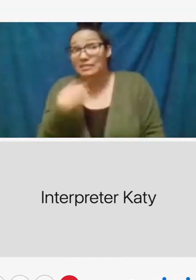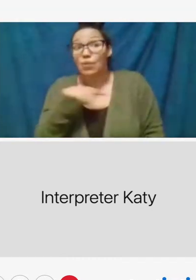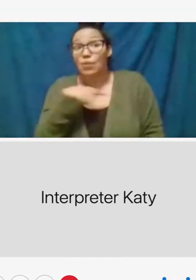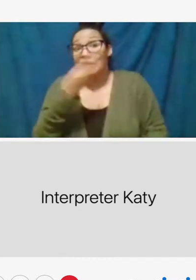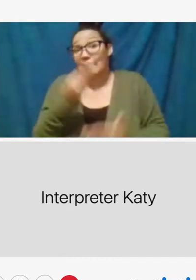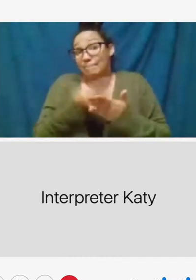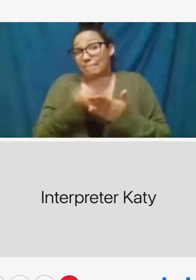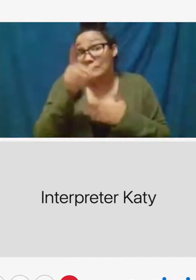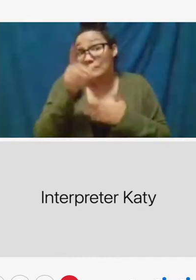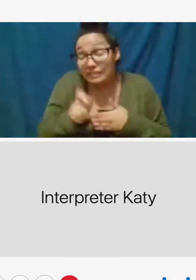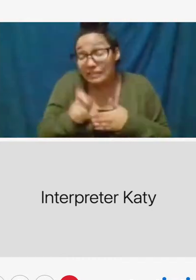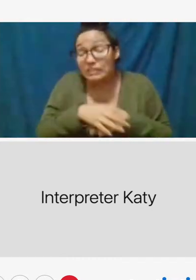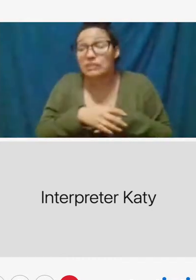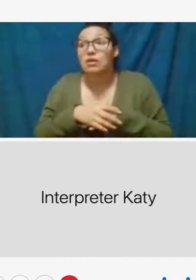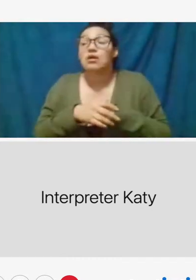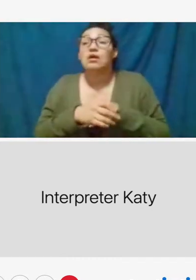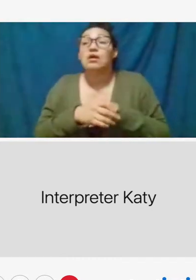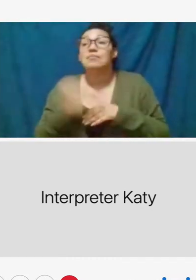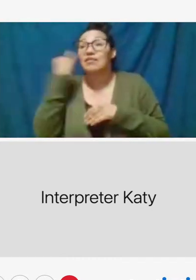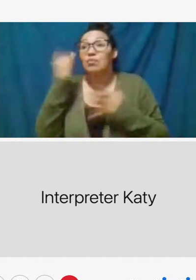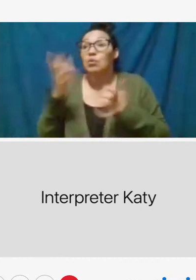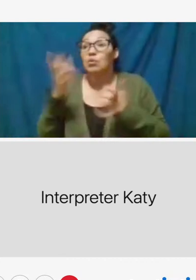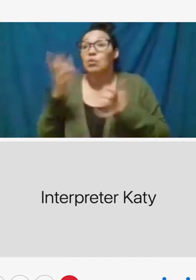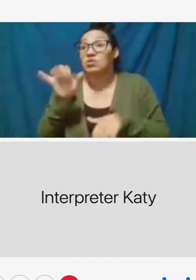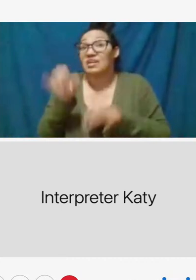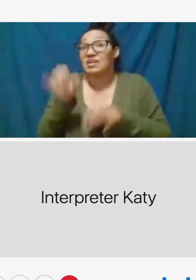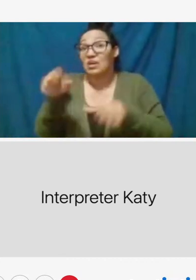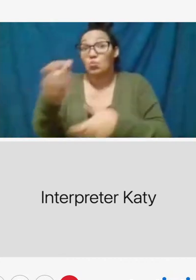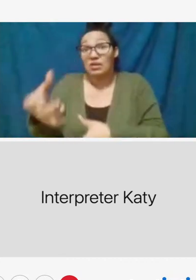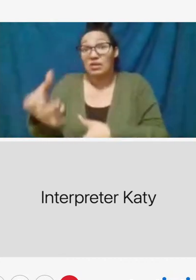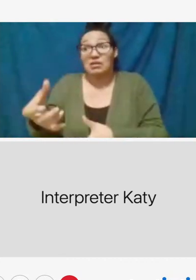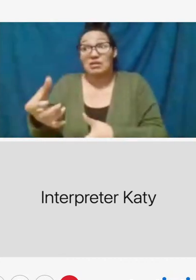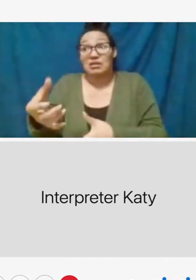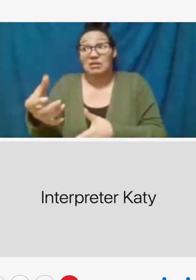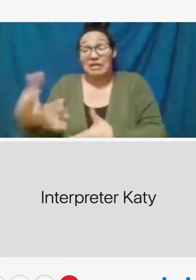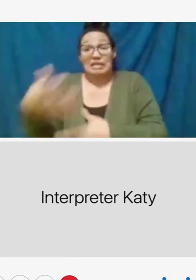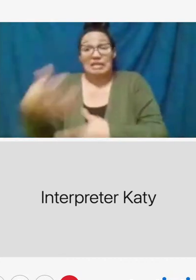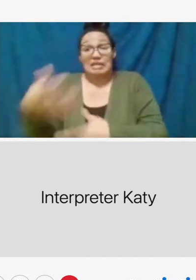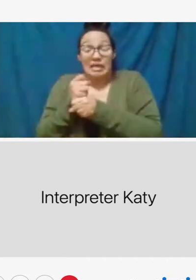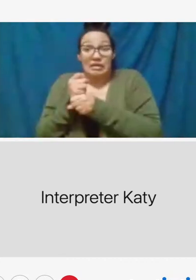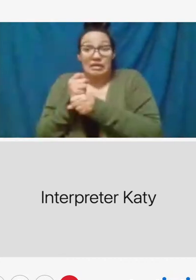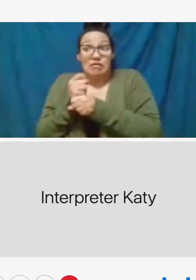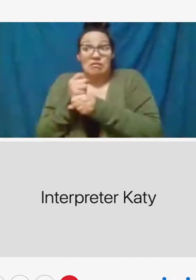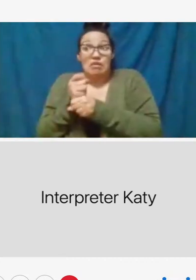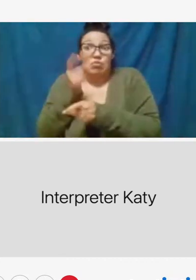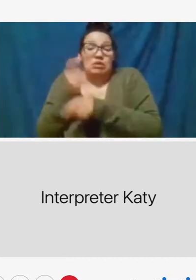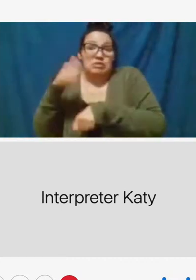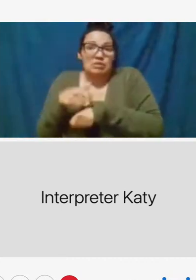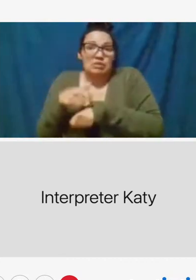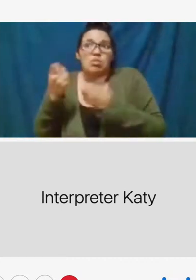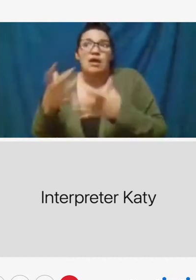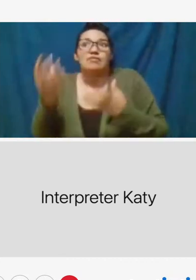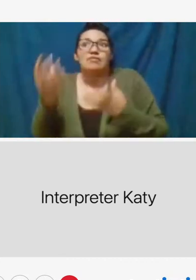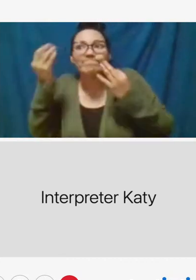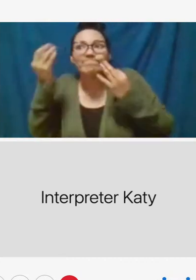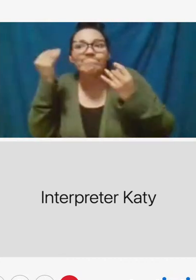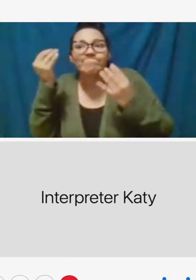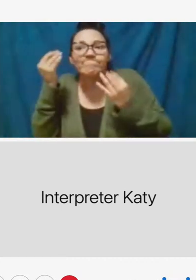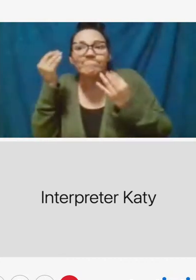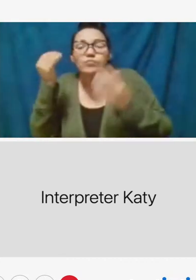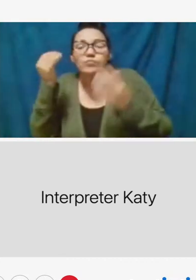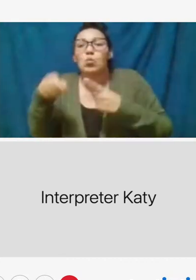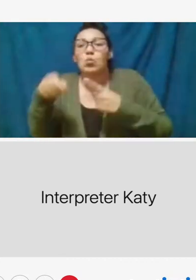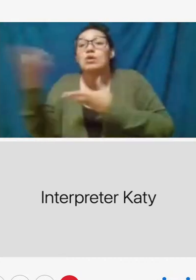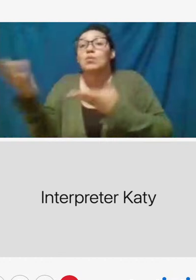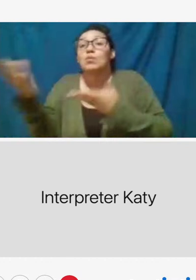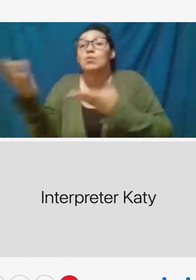wanted to do that would we get them in time so there's a lot of considerations to make so when we bring this back we we would really love to get as much